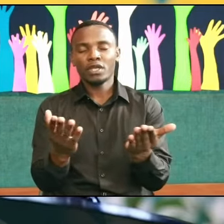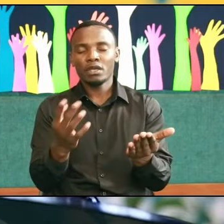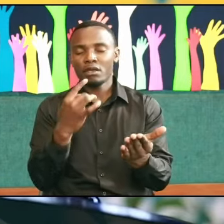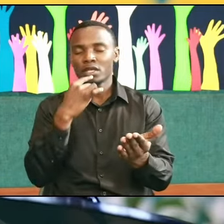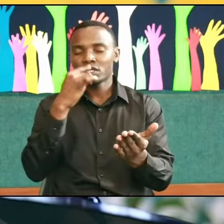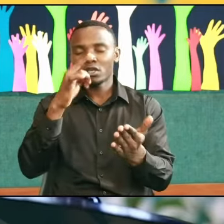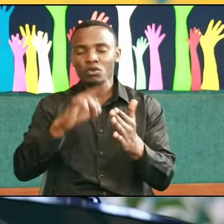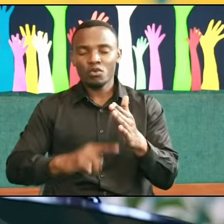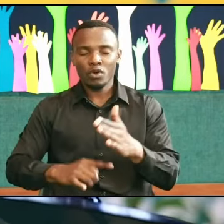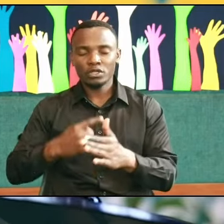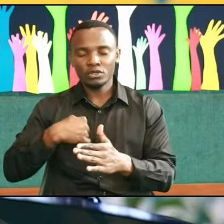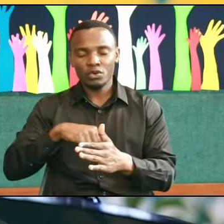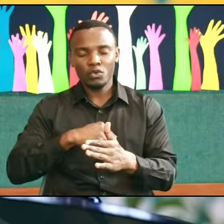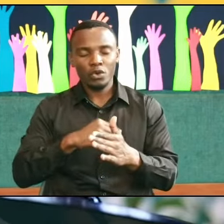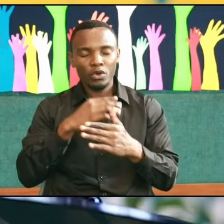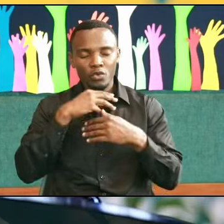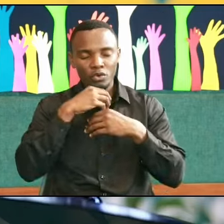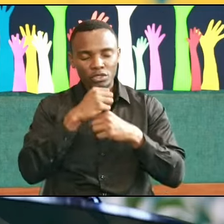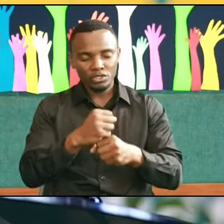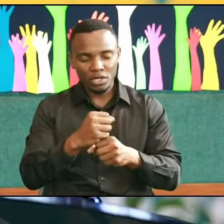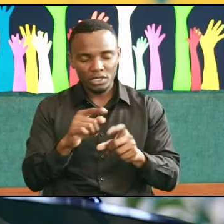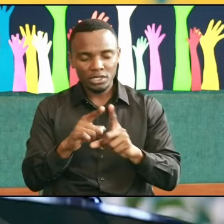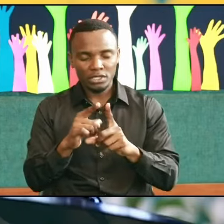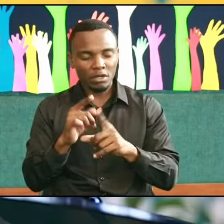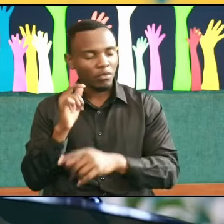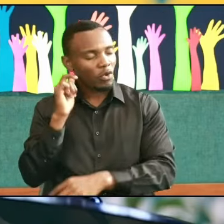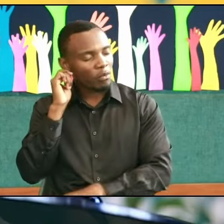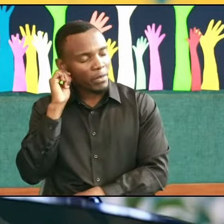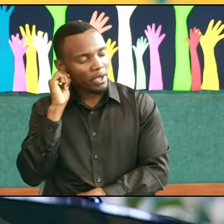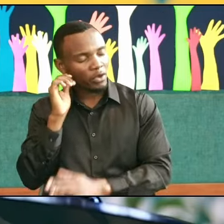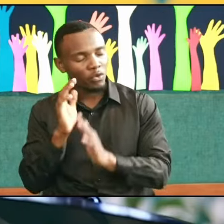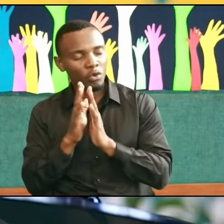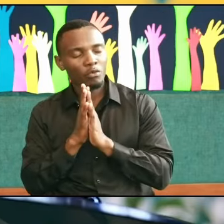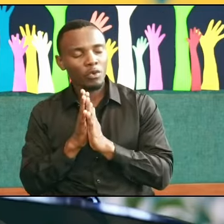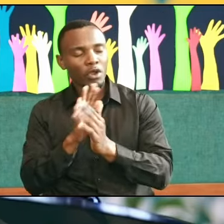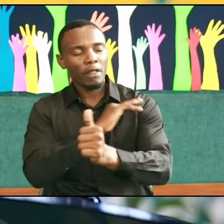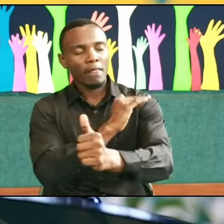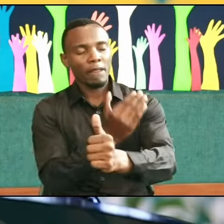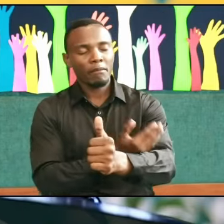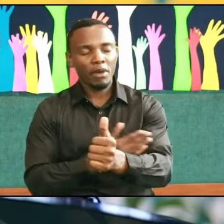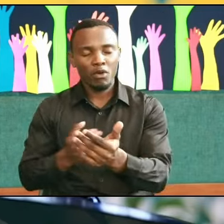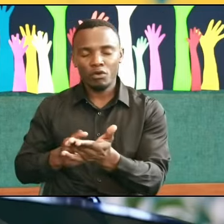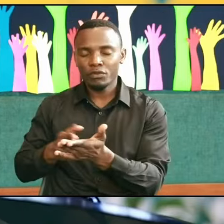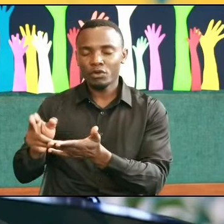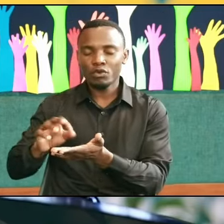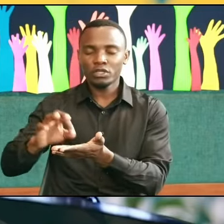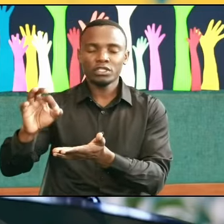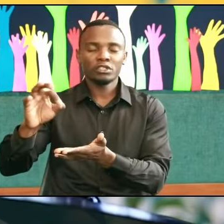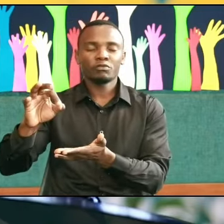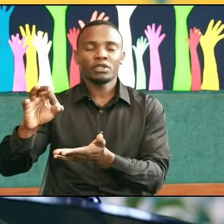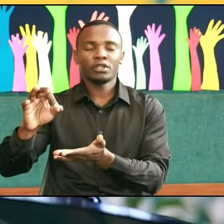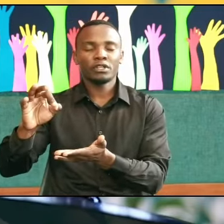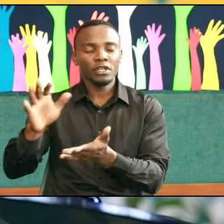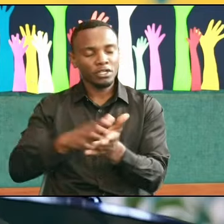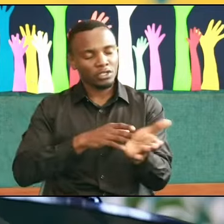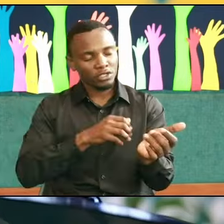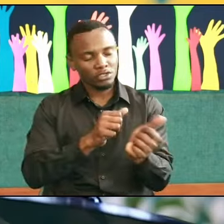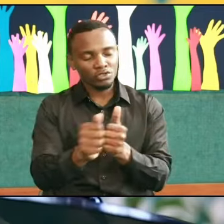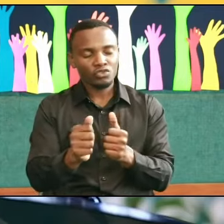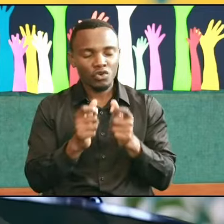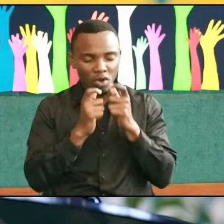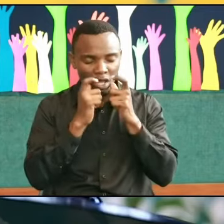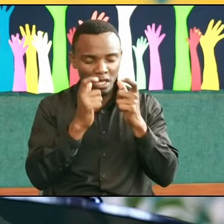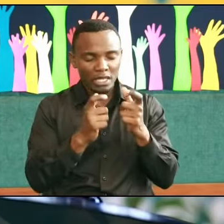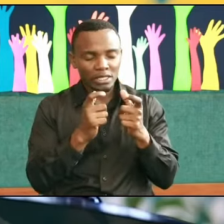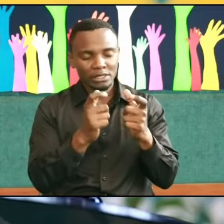trust and obey, may the power of the Holy Spirit sweep sin and all